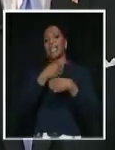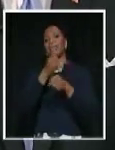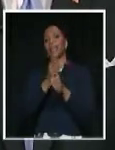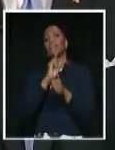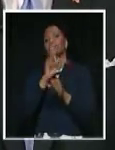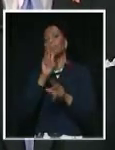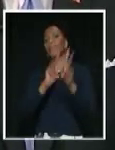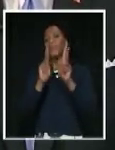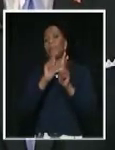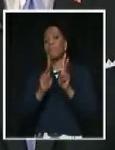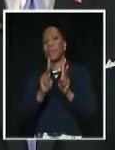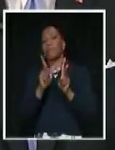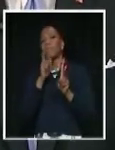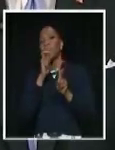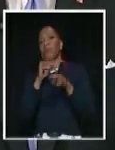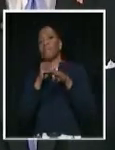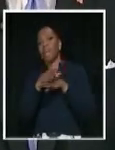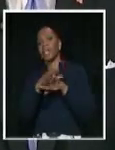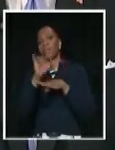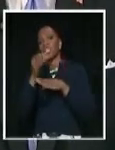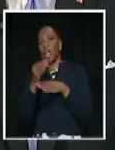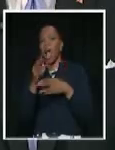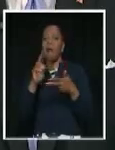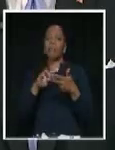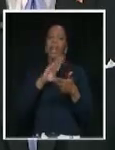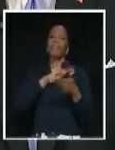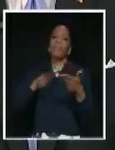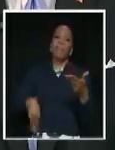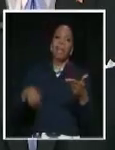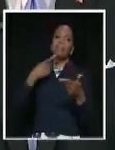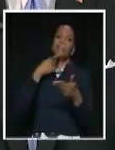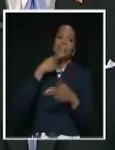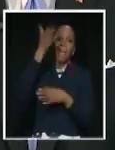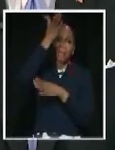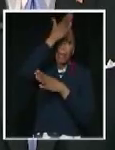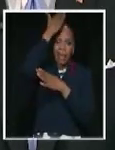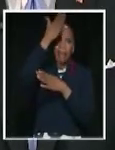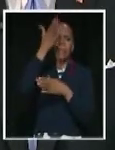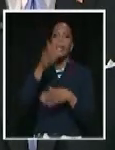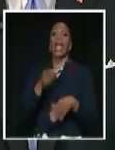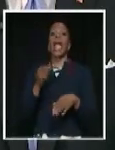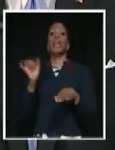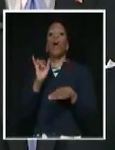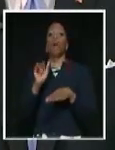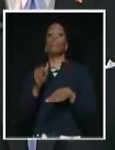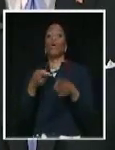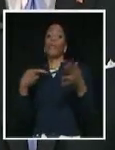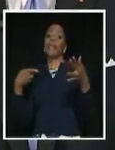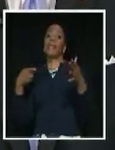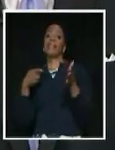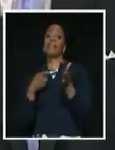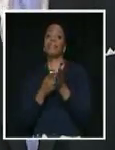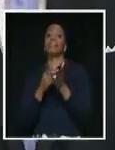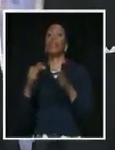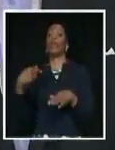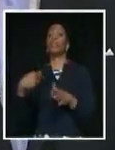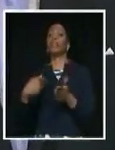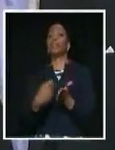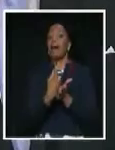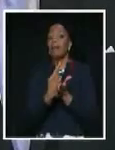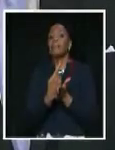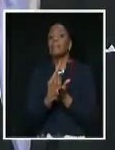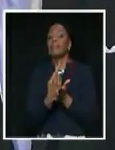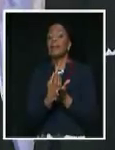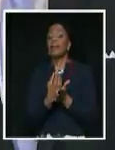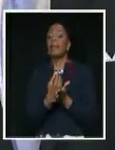He called the mayor an idiot. He called law enforcement officials mall cops. He insulted law enforcement officials. That's not what a